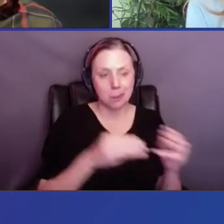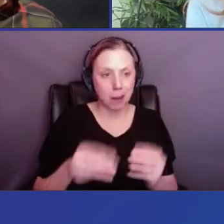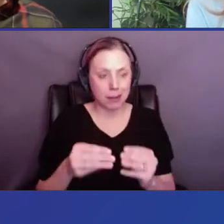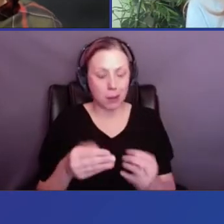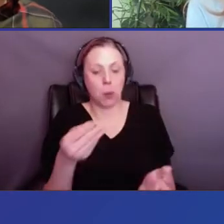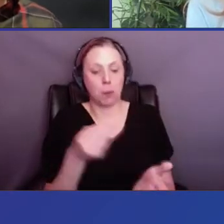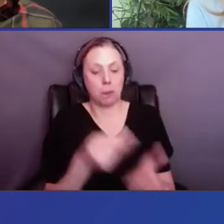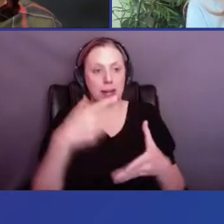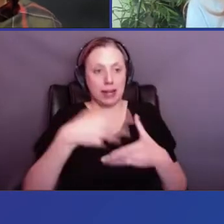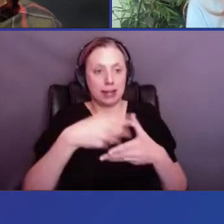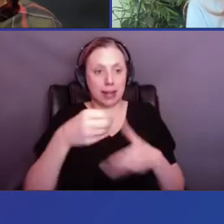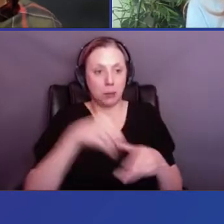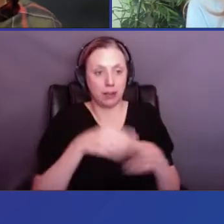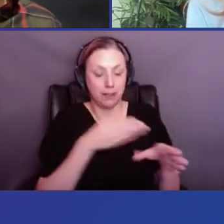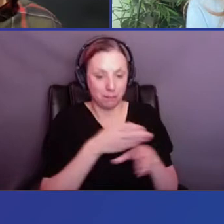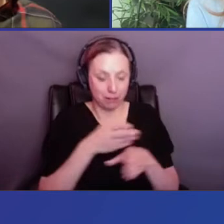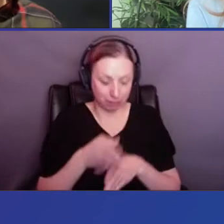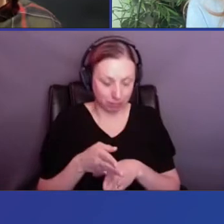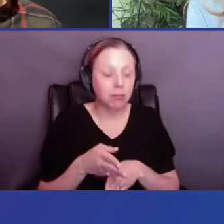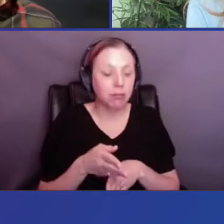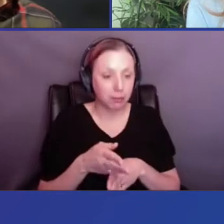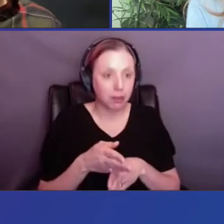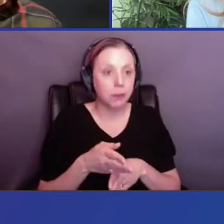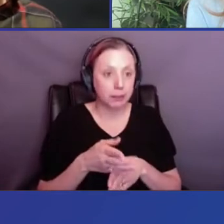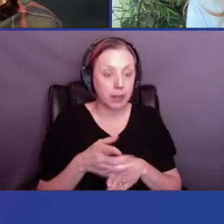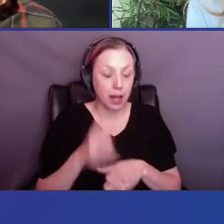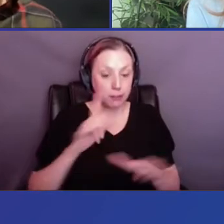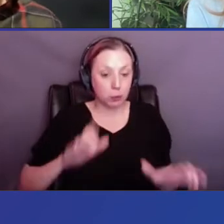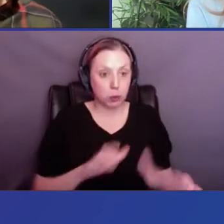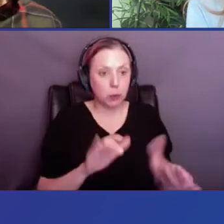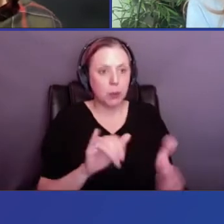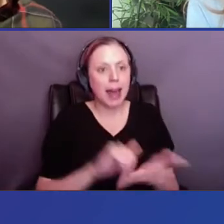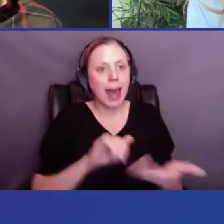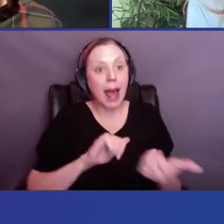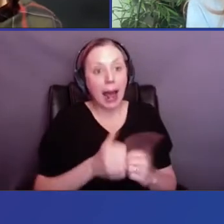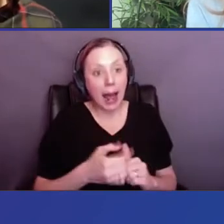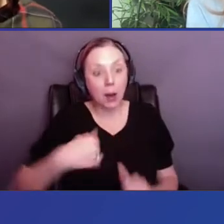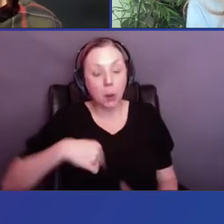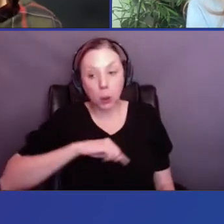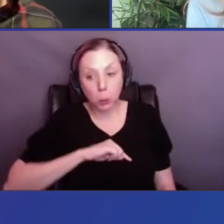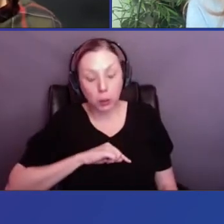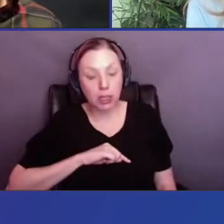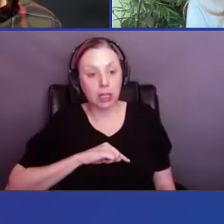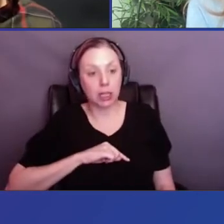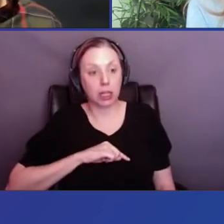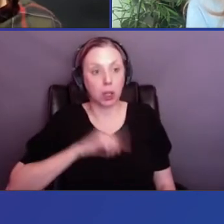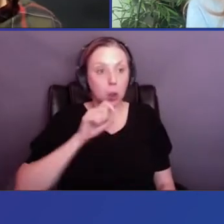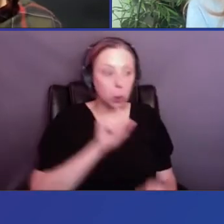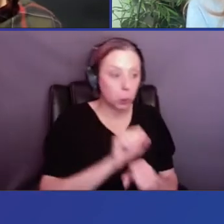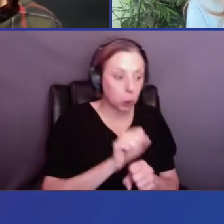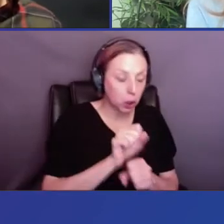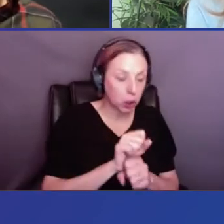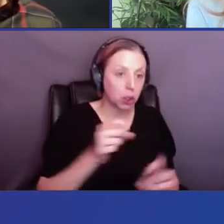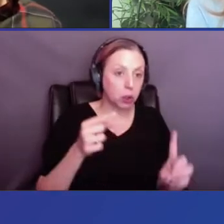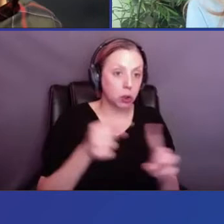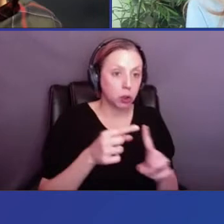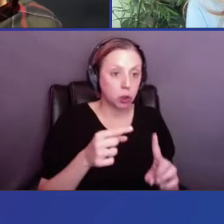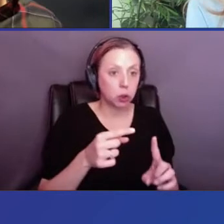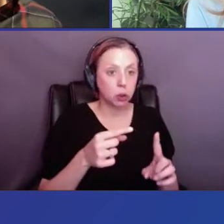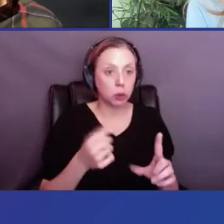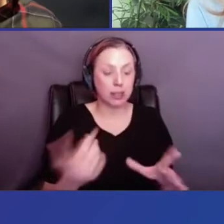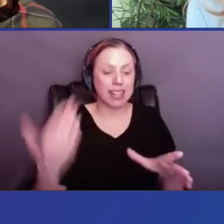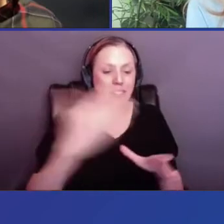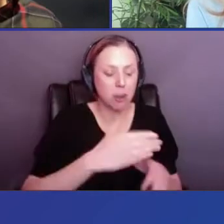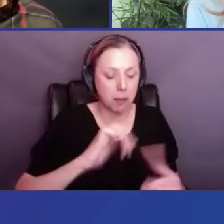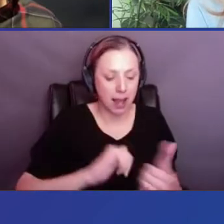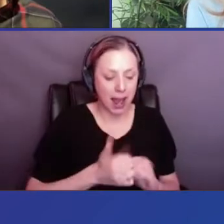gets out in our field? And in doing that, how are we essentially and working towards interrupting how